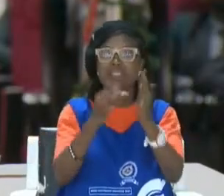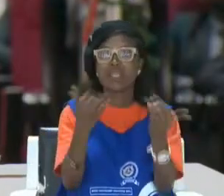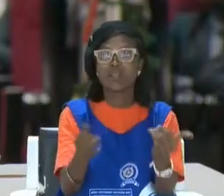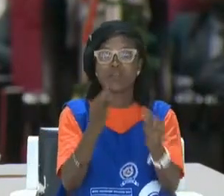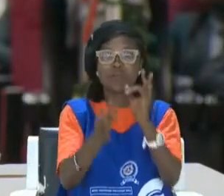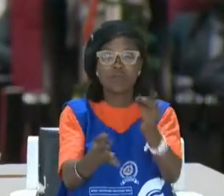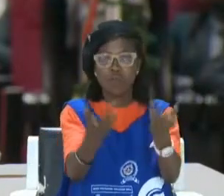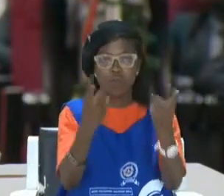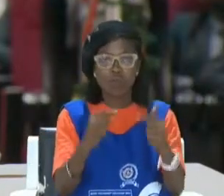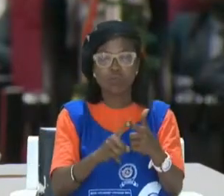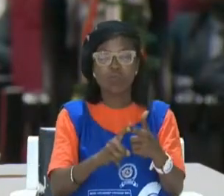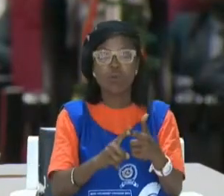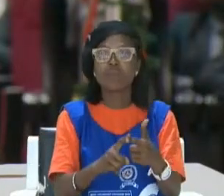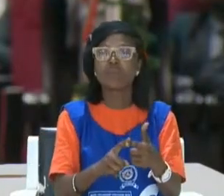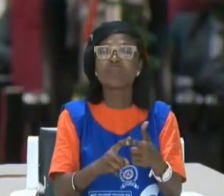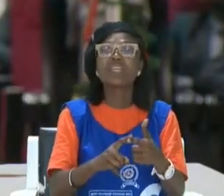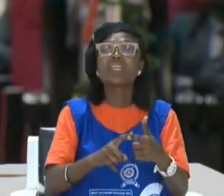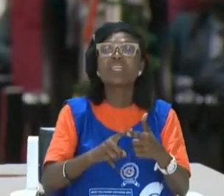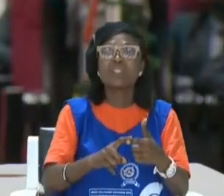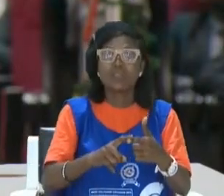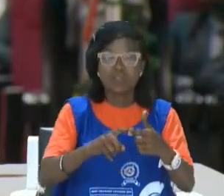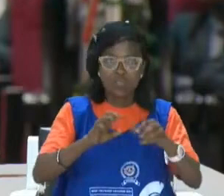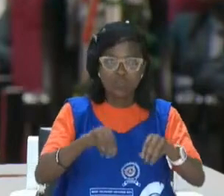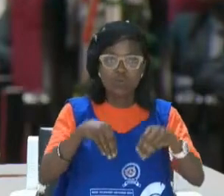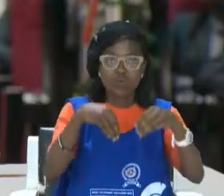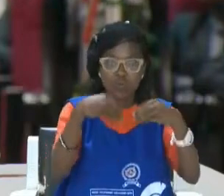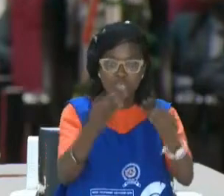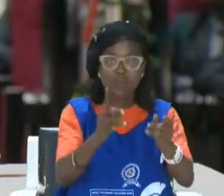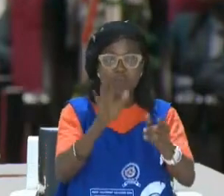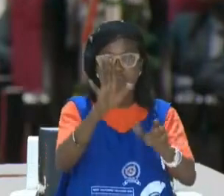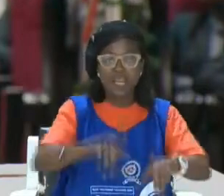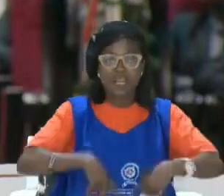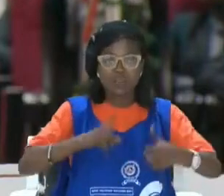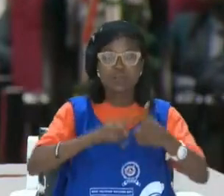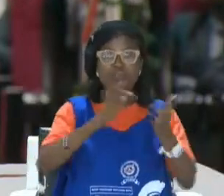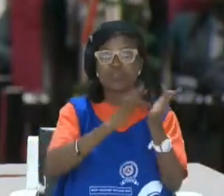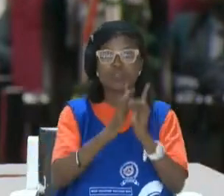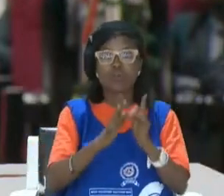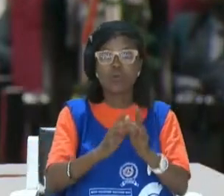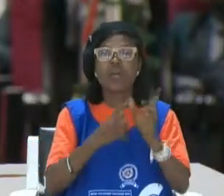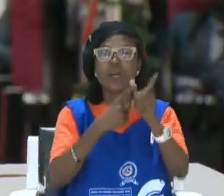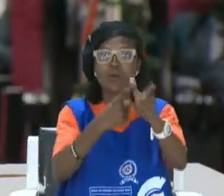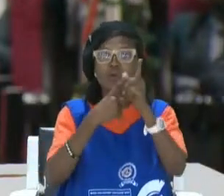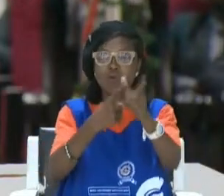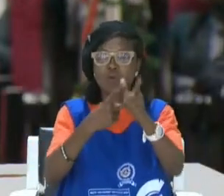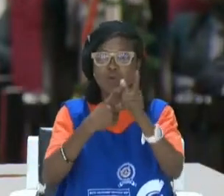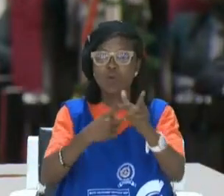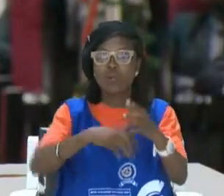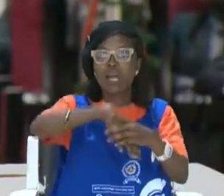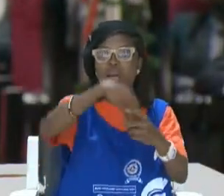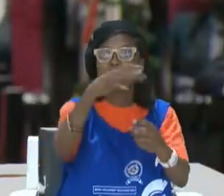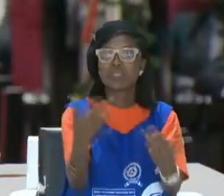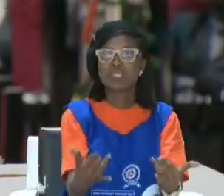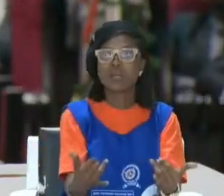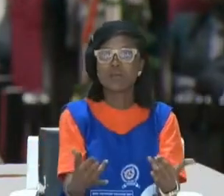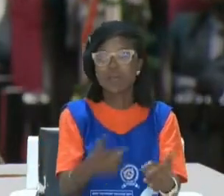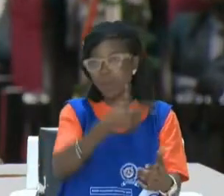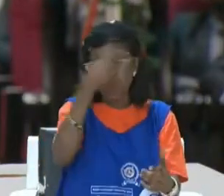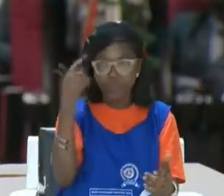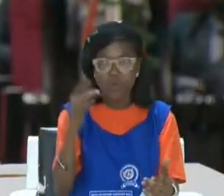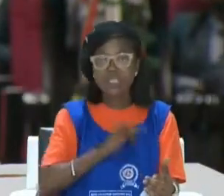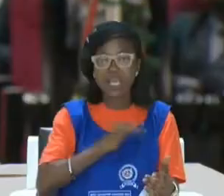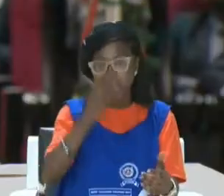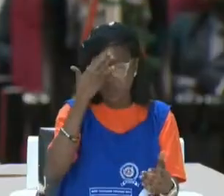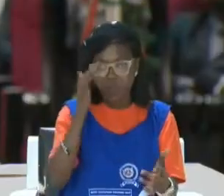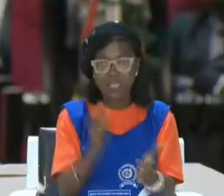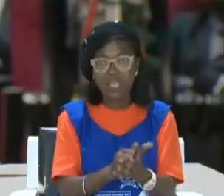come to give your life to Jesus, begin to run forward now, because I know some of you will be